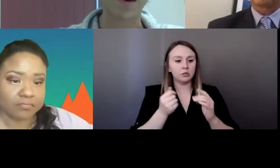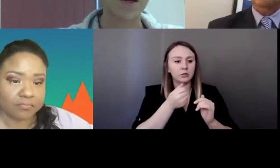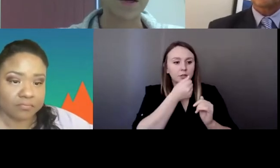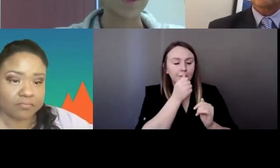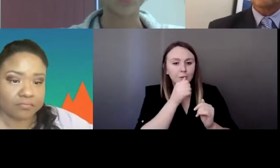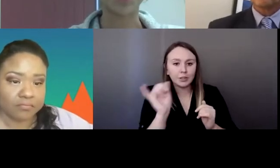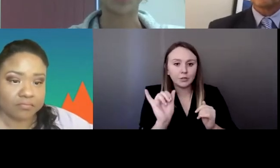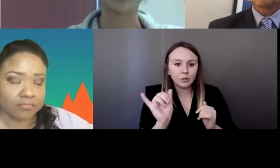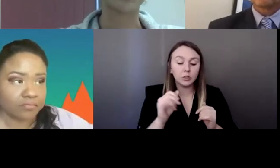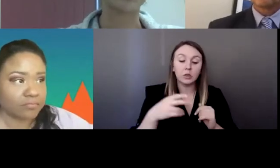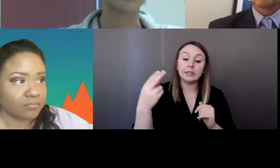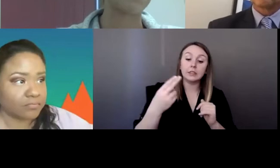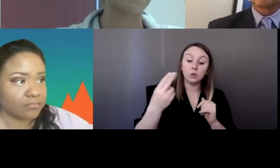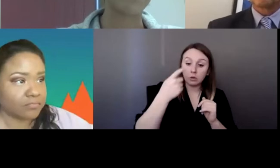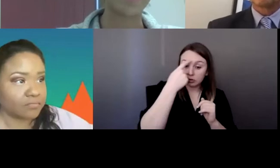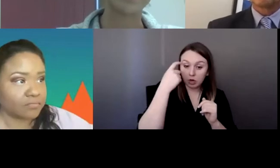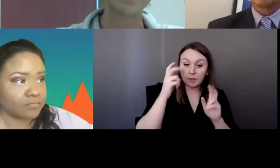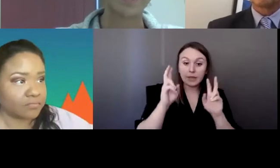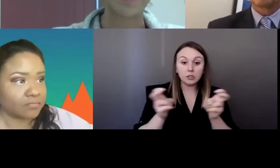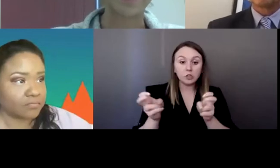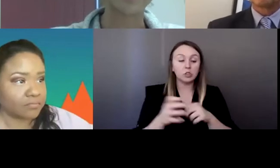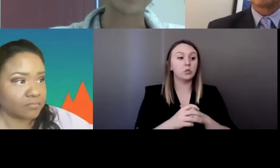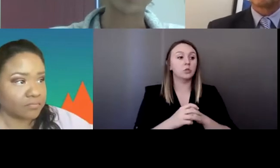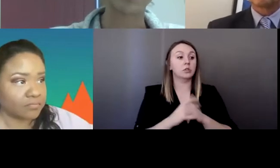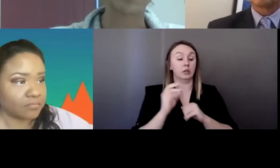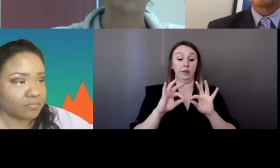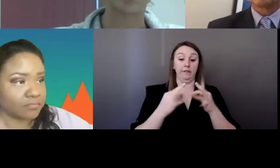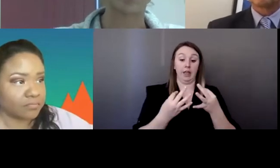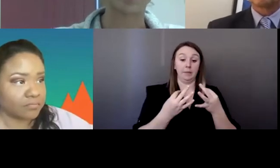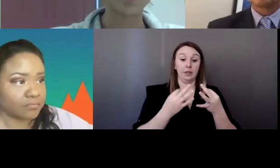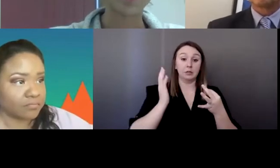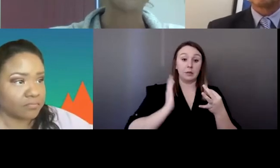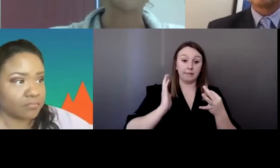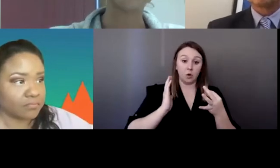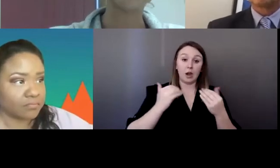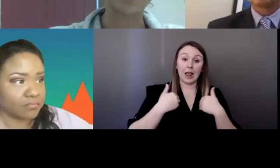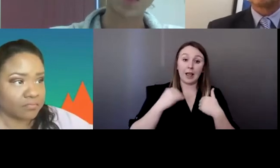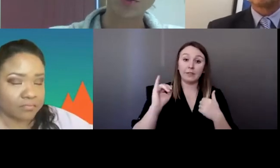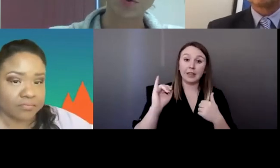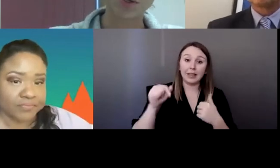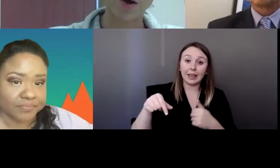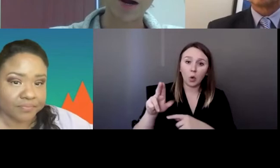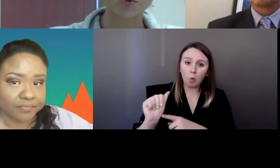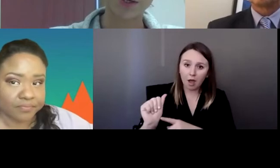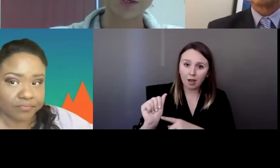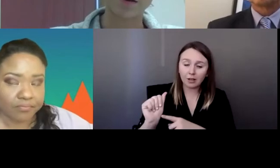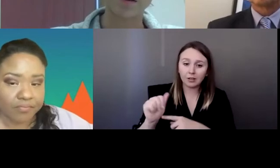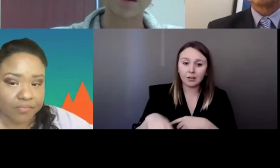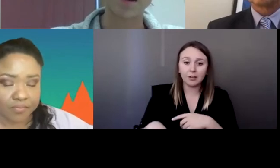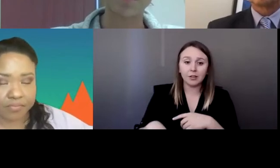trauma issues, families that had ICWA before, issues that where children were